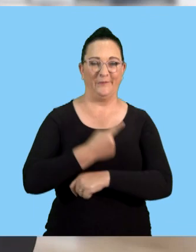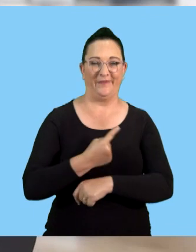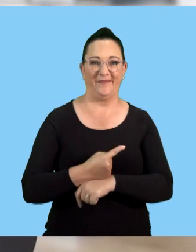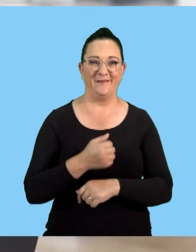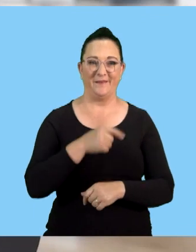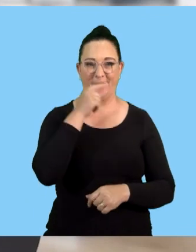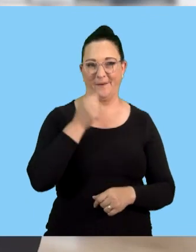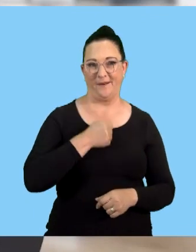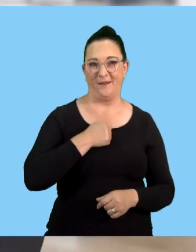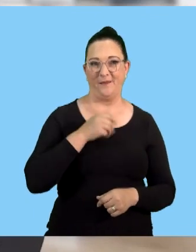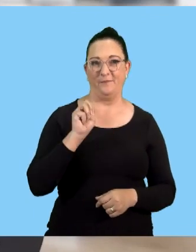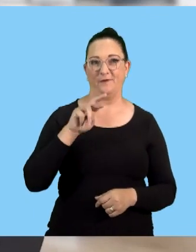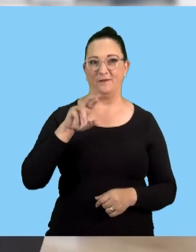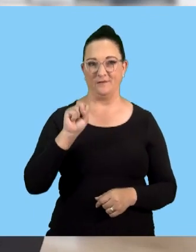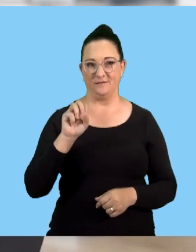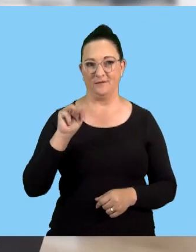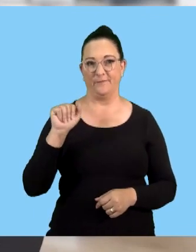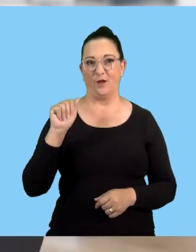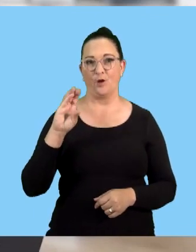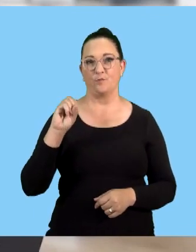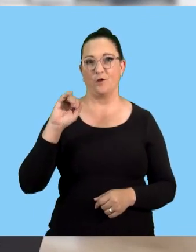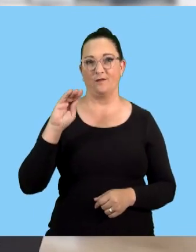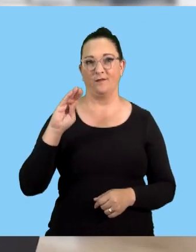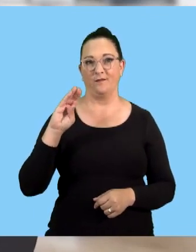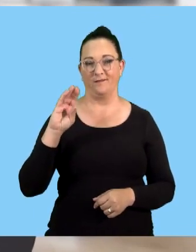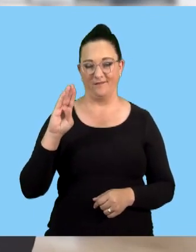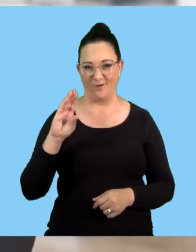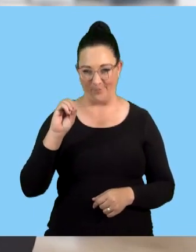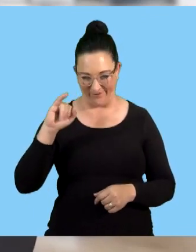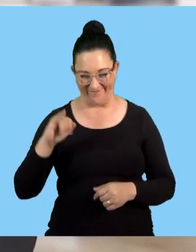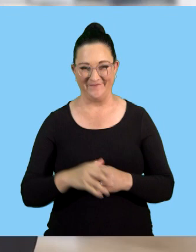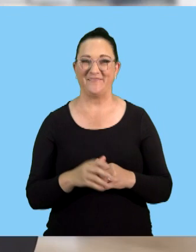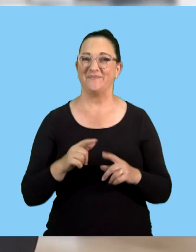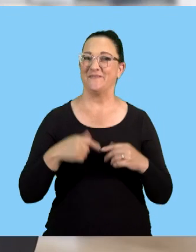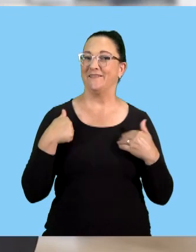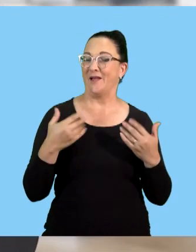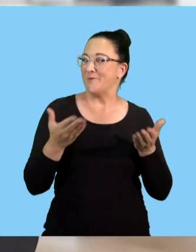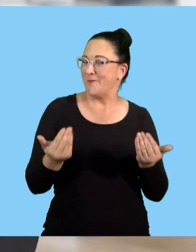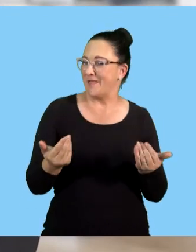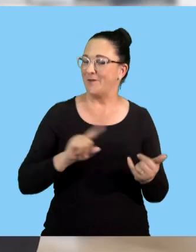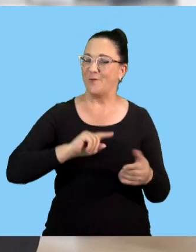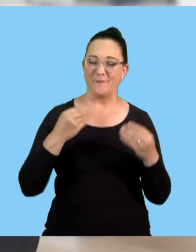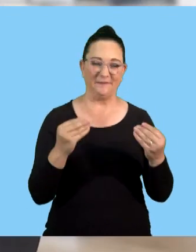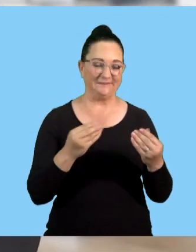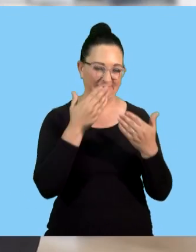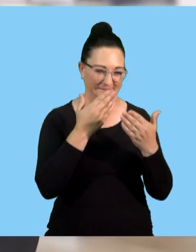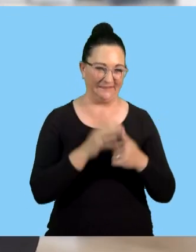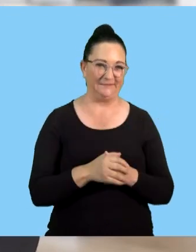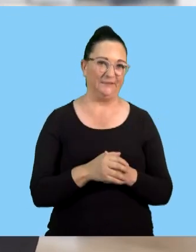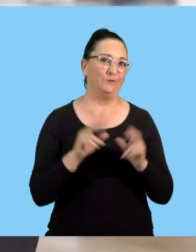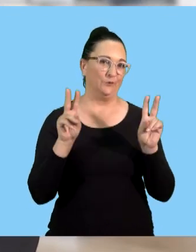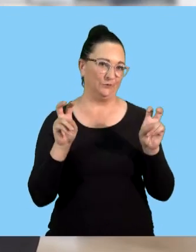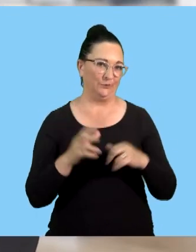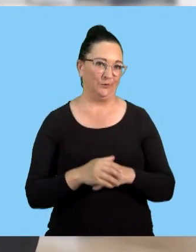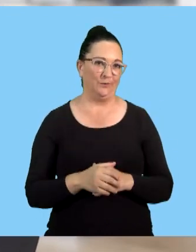Good day, everybody. My name is Ms. Mabue, and I welcome you to today's lessons of business studies under the topic, the